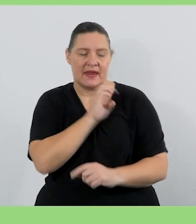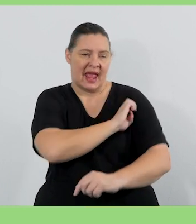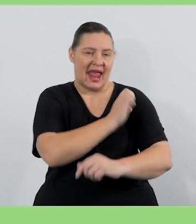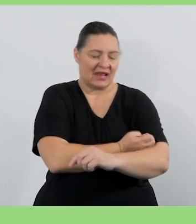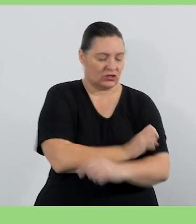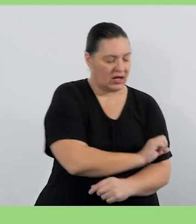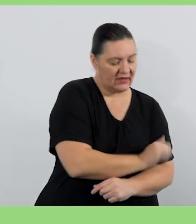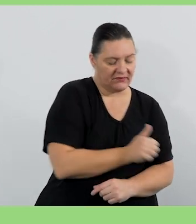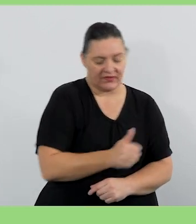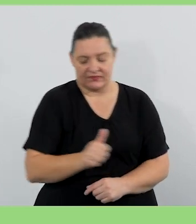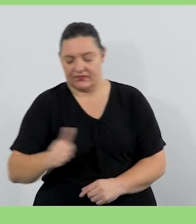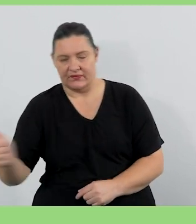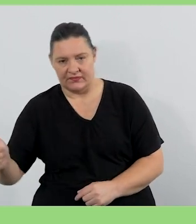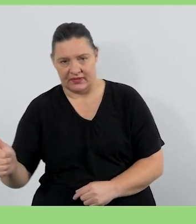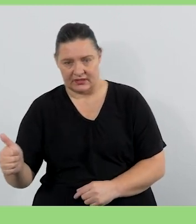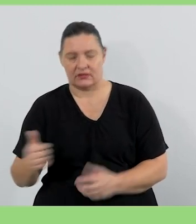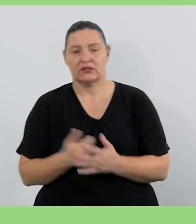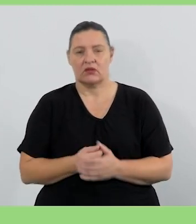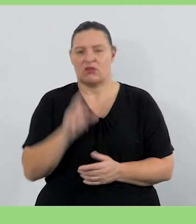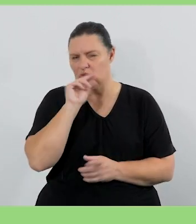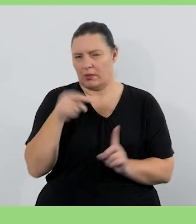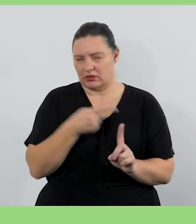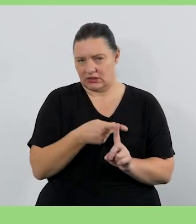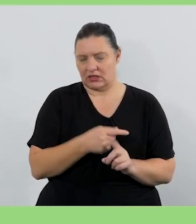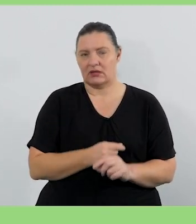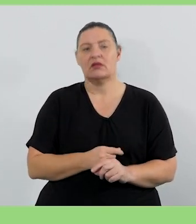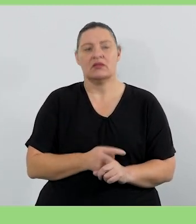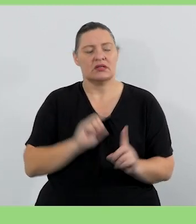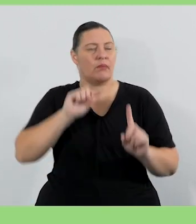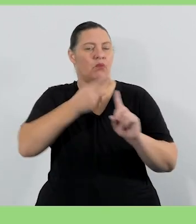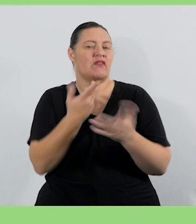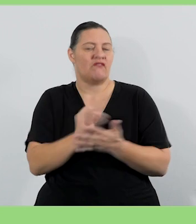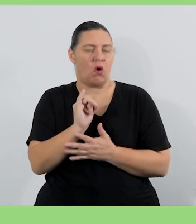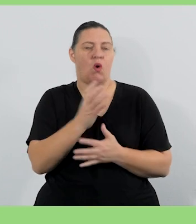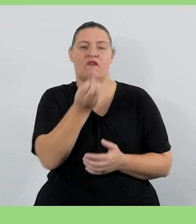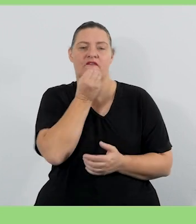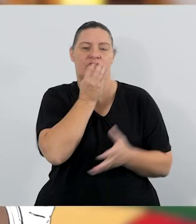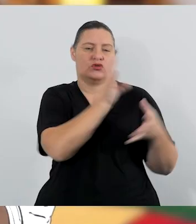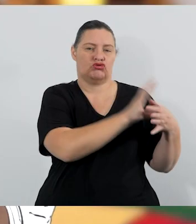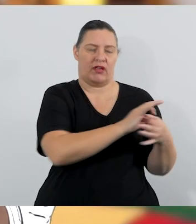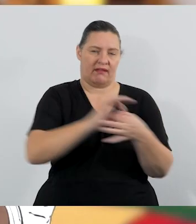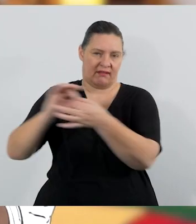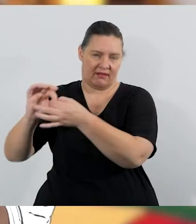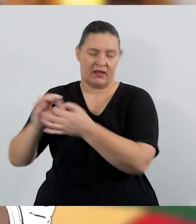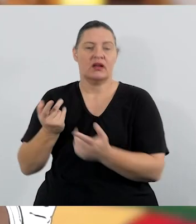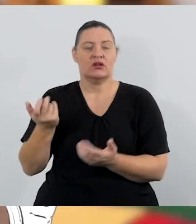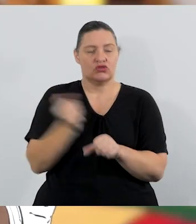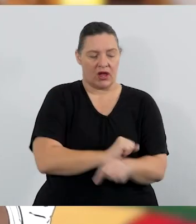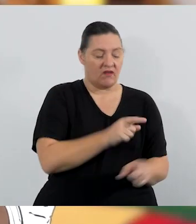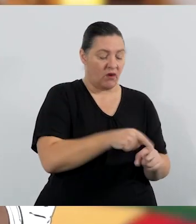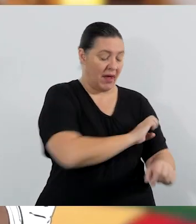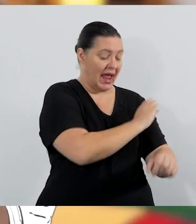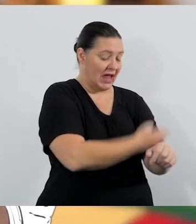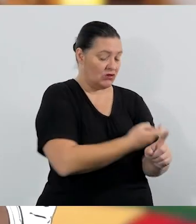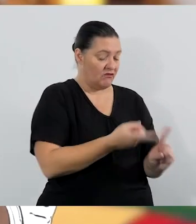of energy between organisms. Now, let's speak about that. That is the whole point of a food chain. It is to show us the